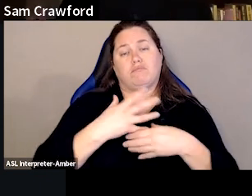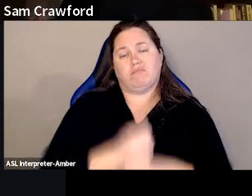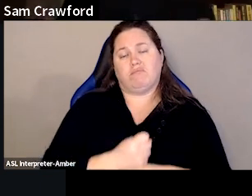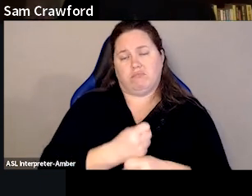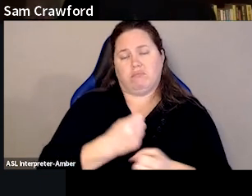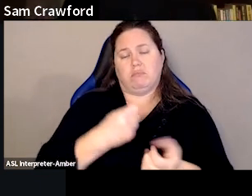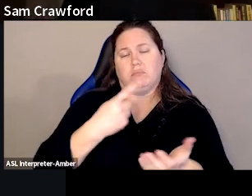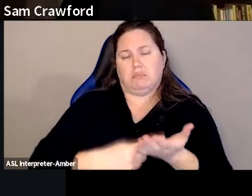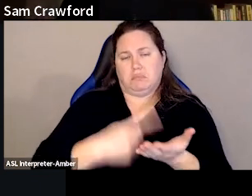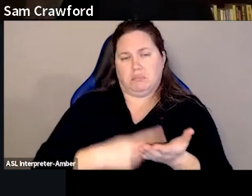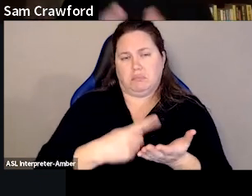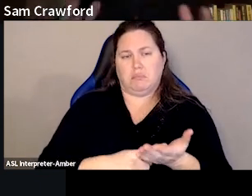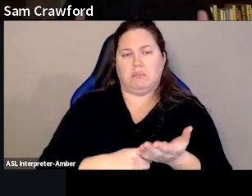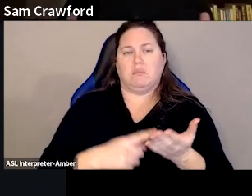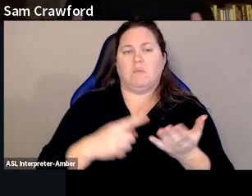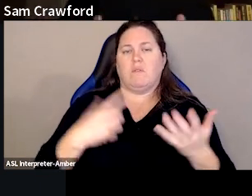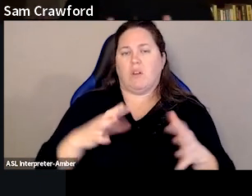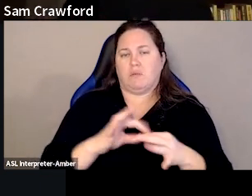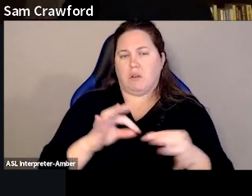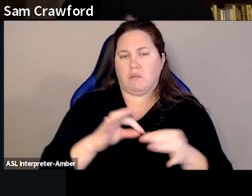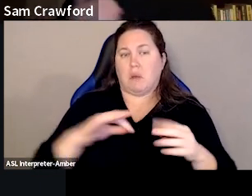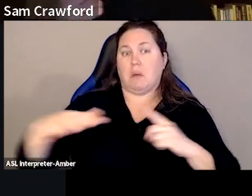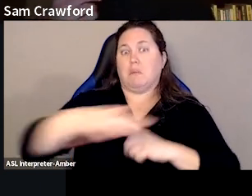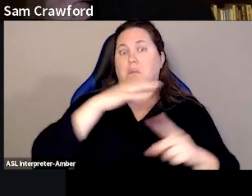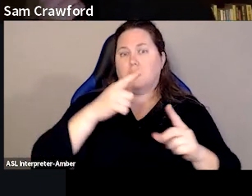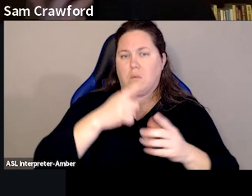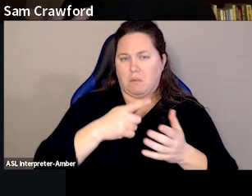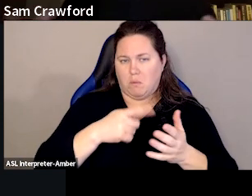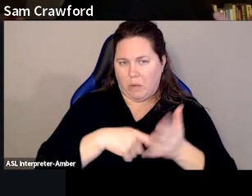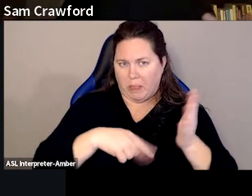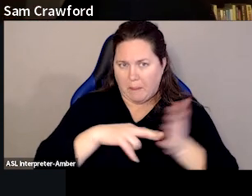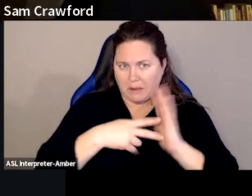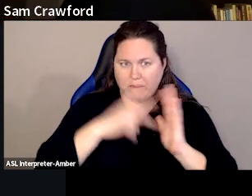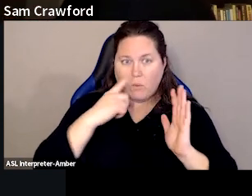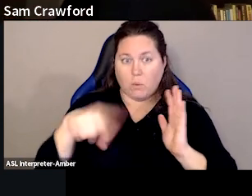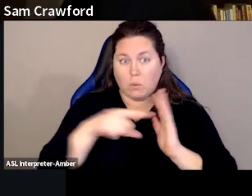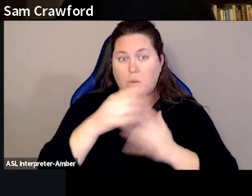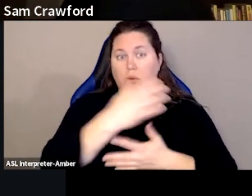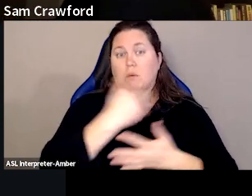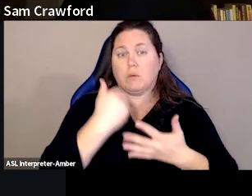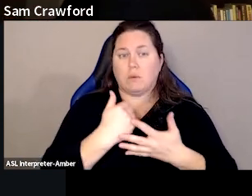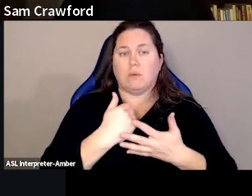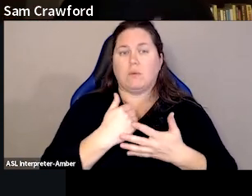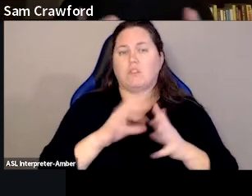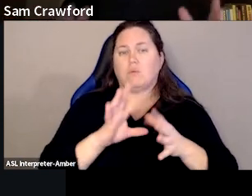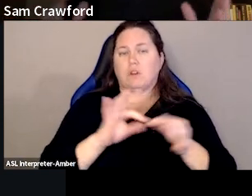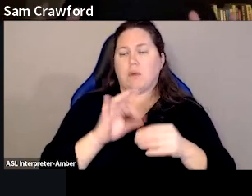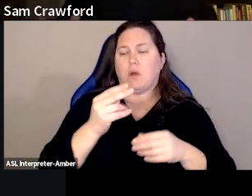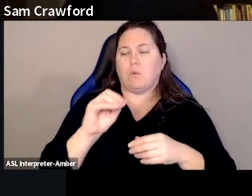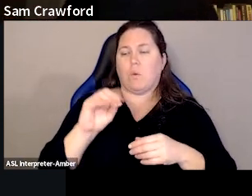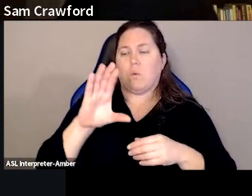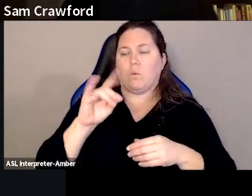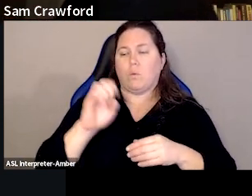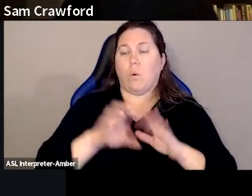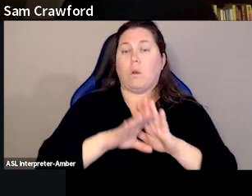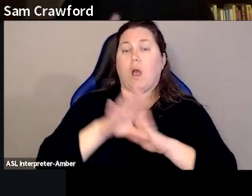the landscape as it stands and what that means for you. After this, we went through the rise of no code and what I call the no